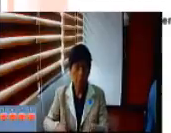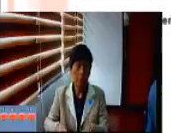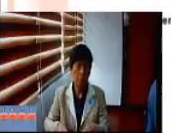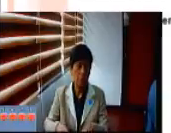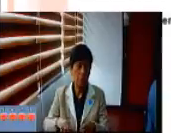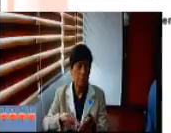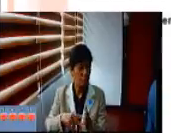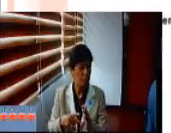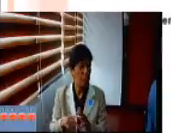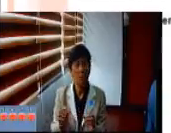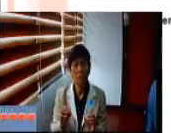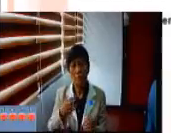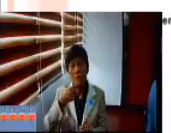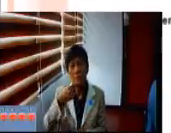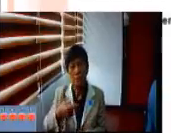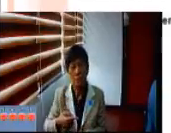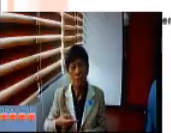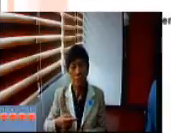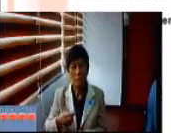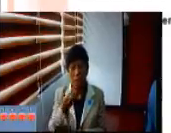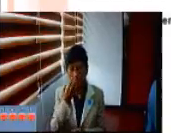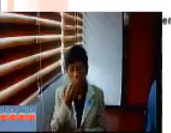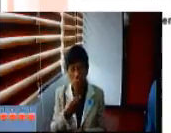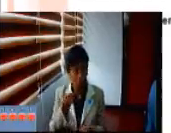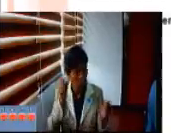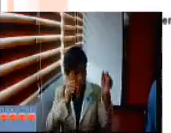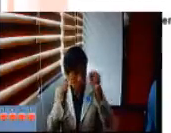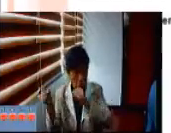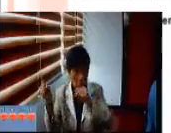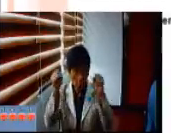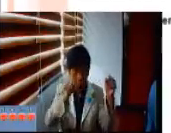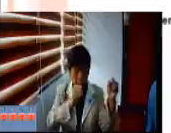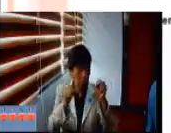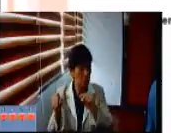mga nababanggit? Fewer storms pero